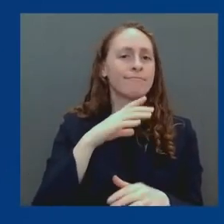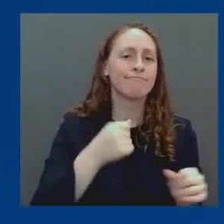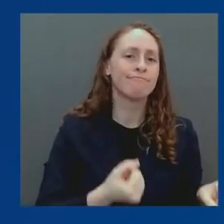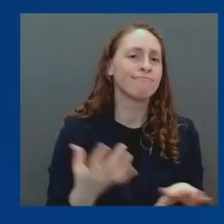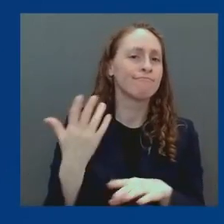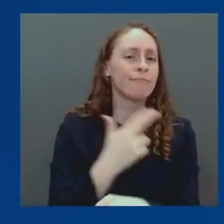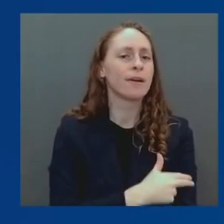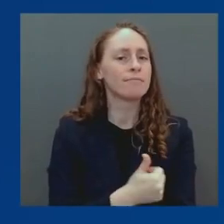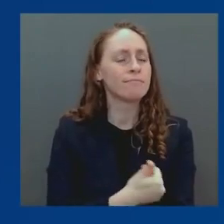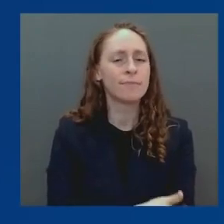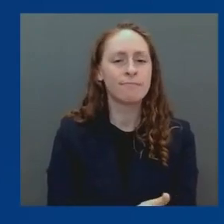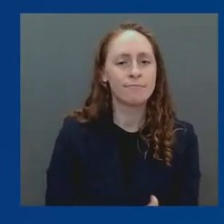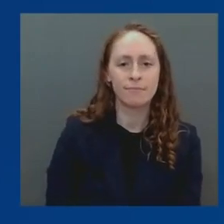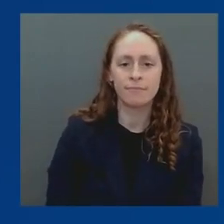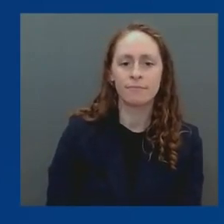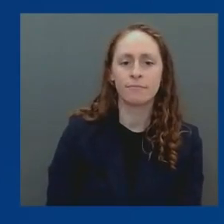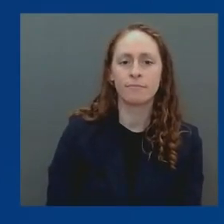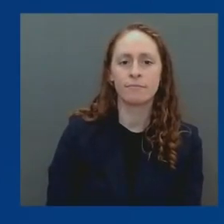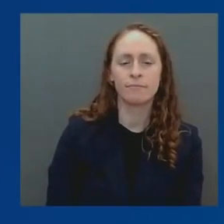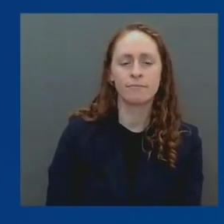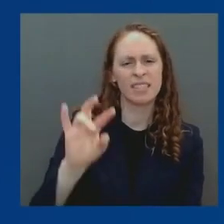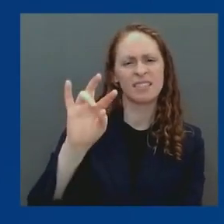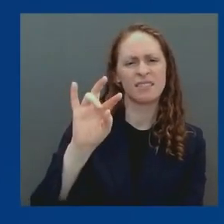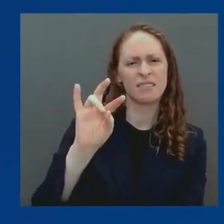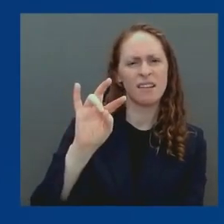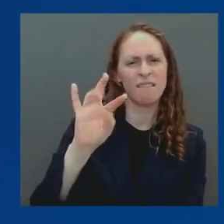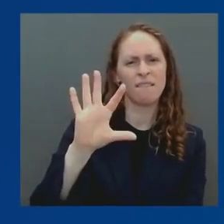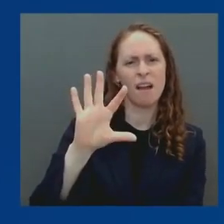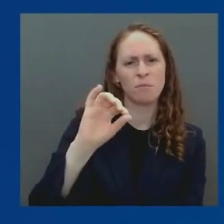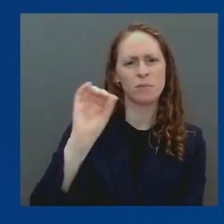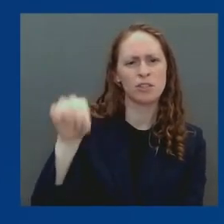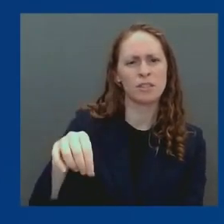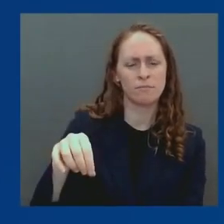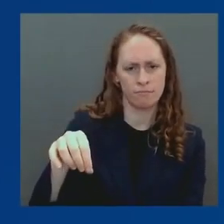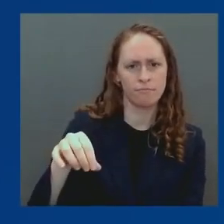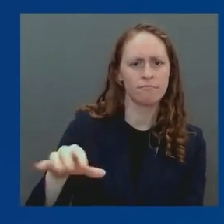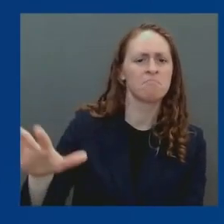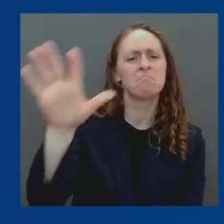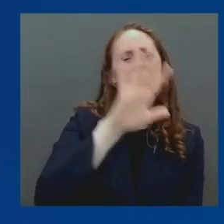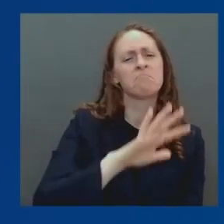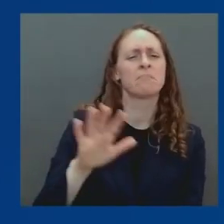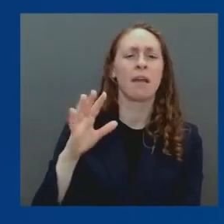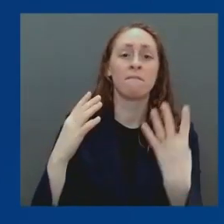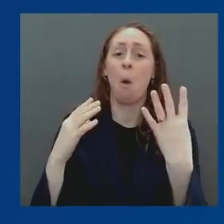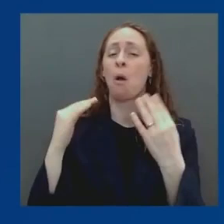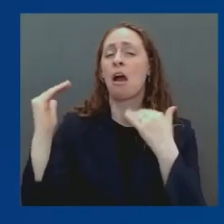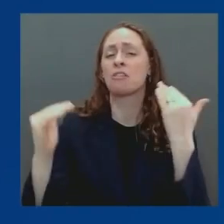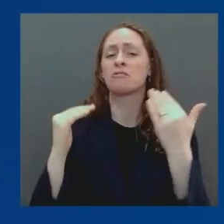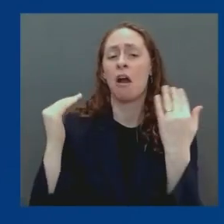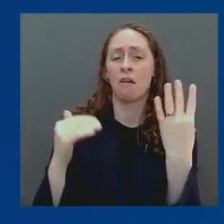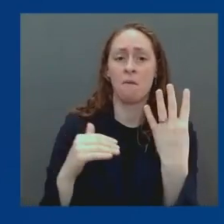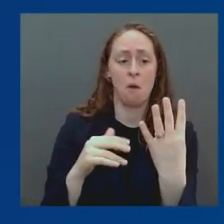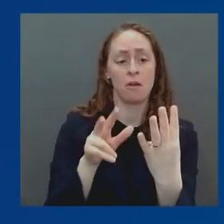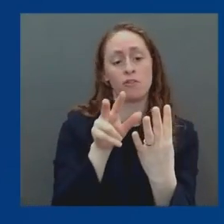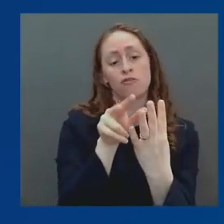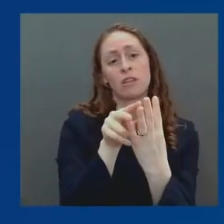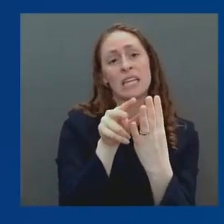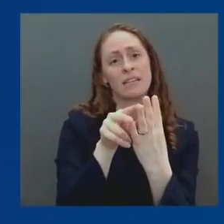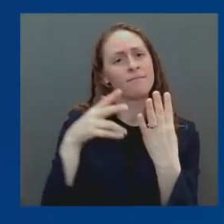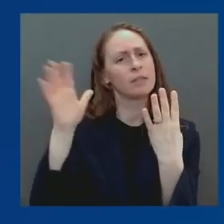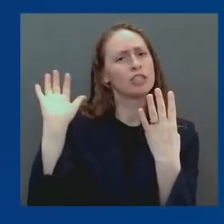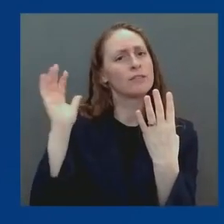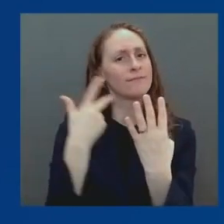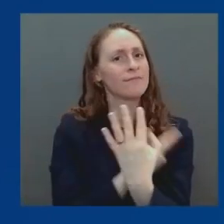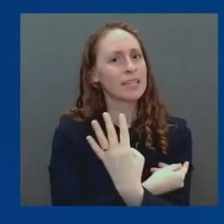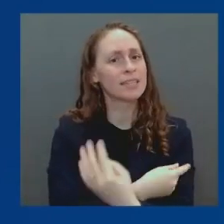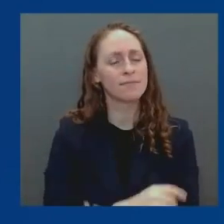out of 4 of every adult. We had less than 1% when the president took office a year ago, people vaccinated, so